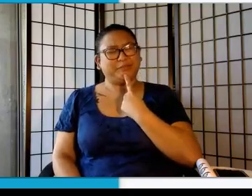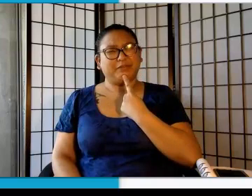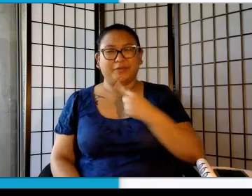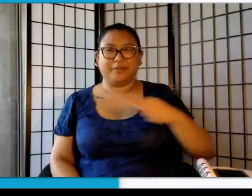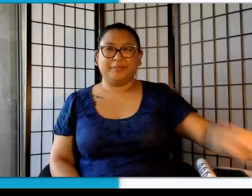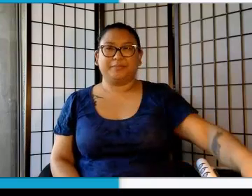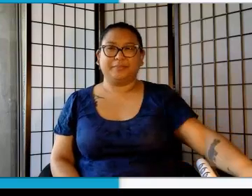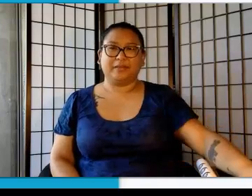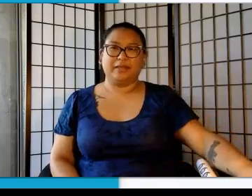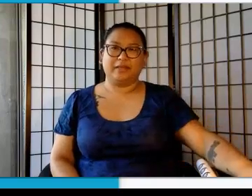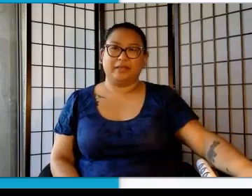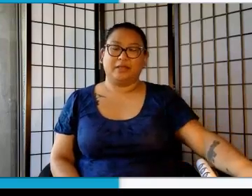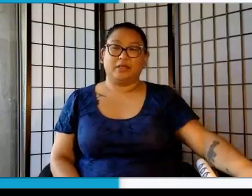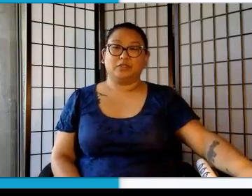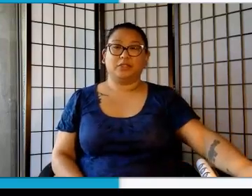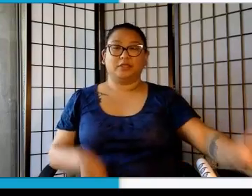this. Sour, bitter.